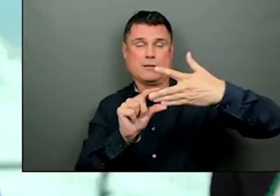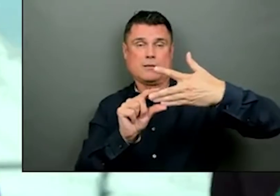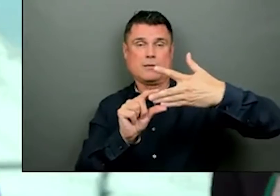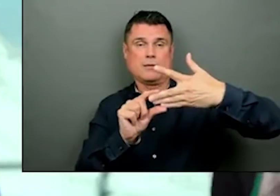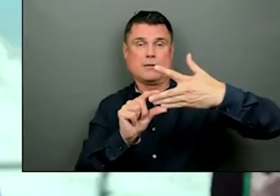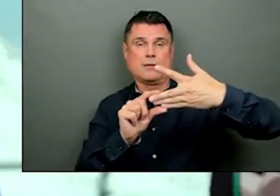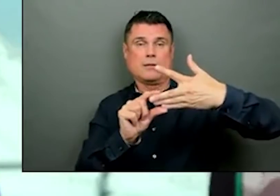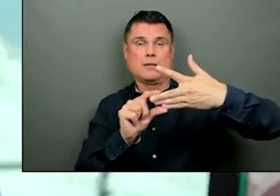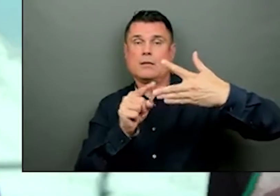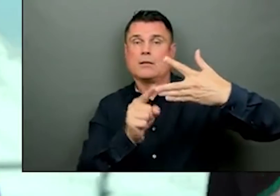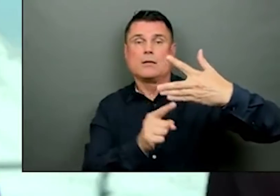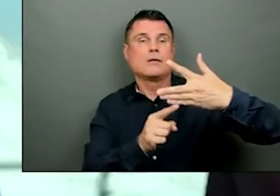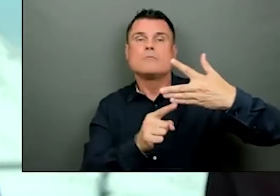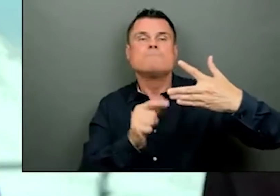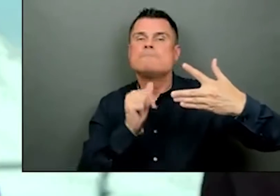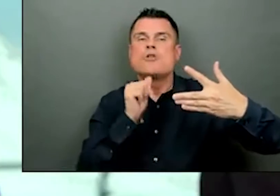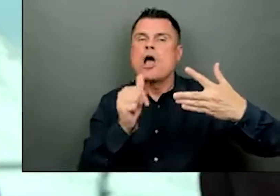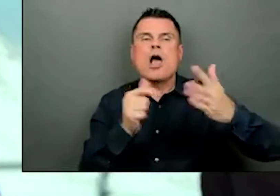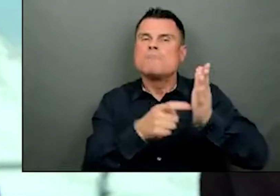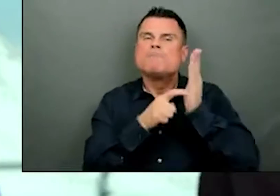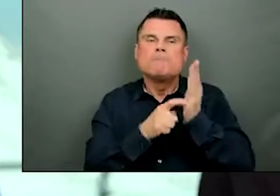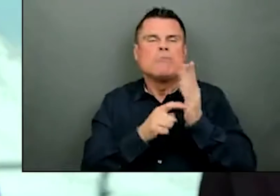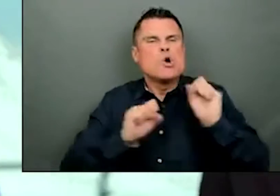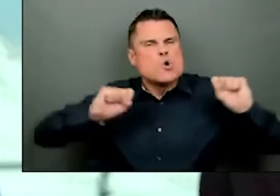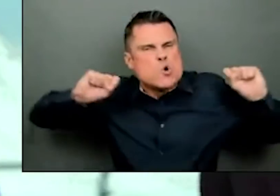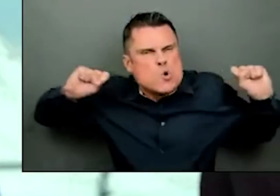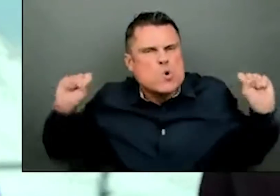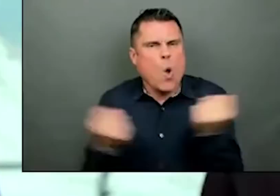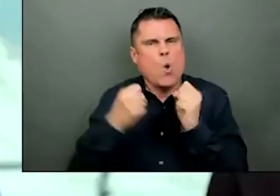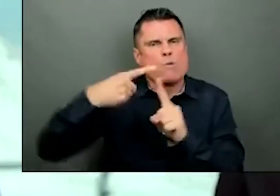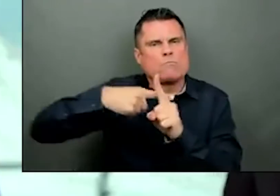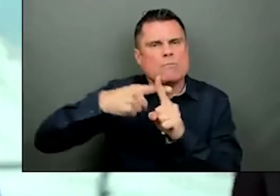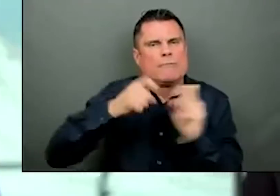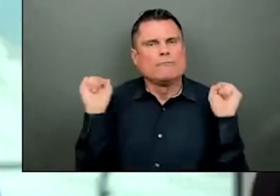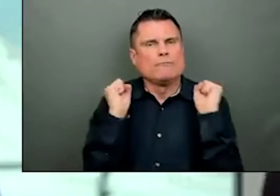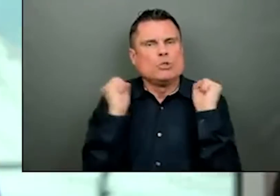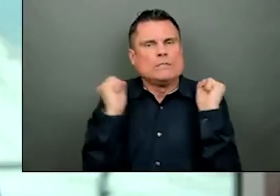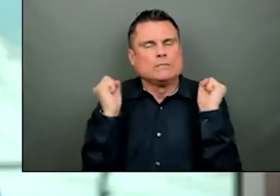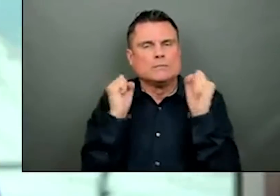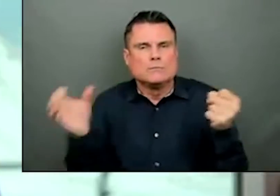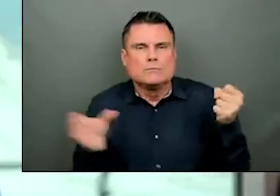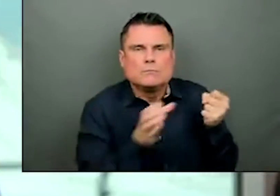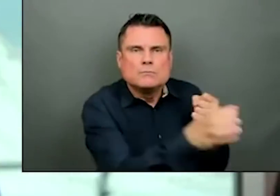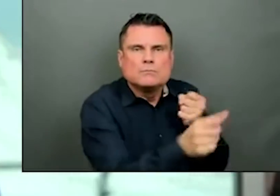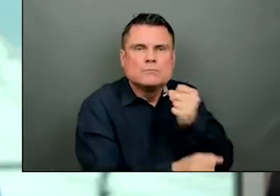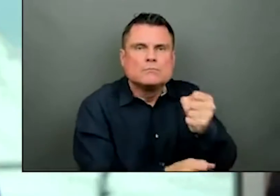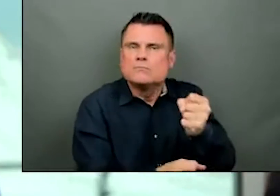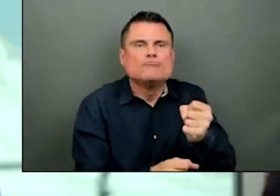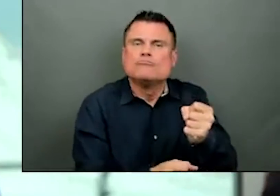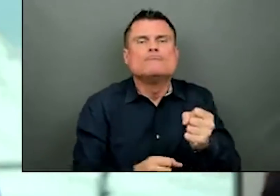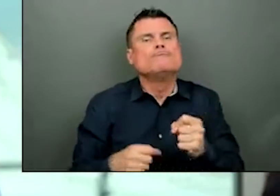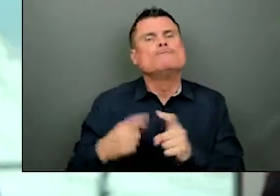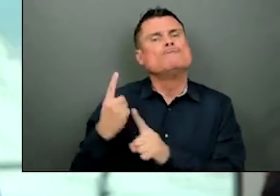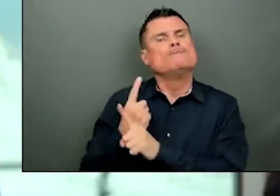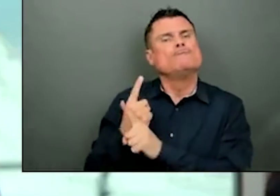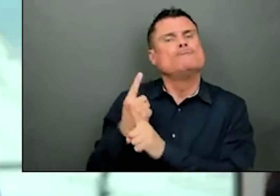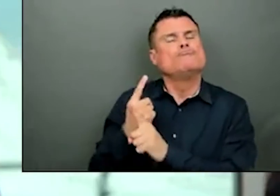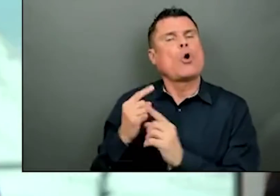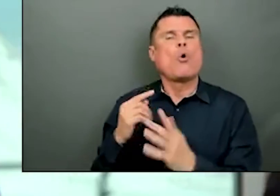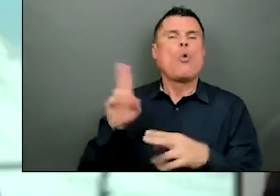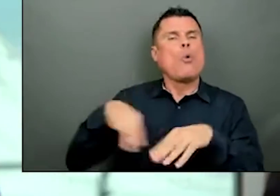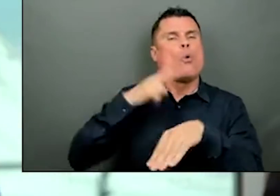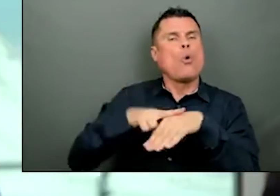become available. So if you have any other questions about our vaccine program, I encourage everybody to go to the